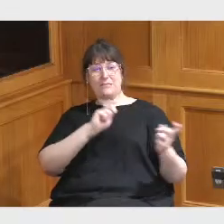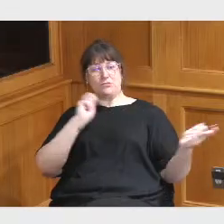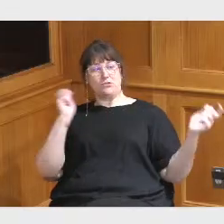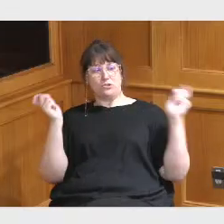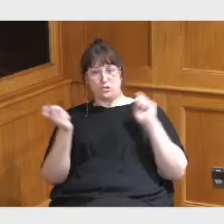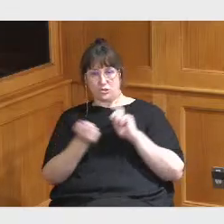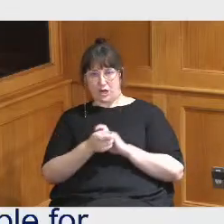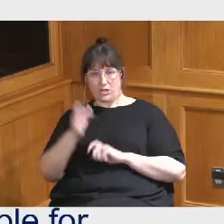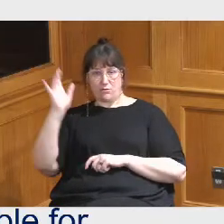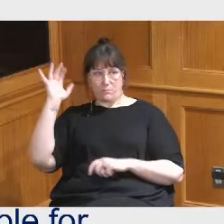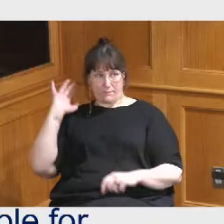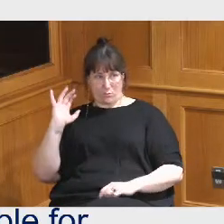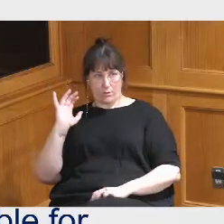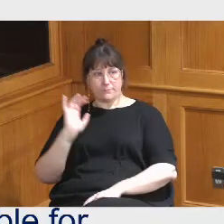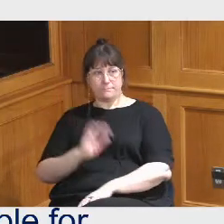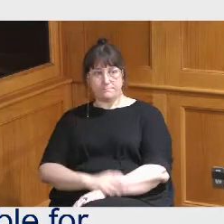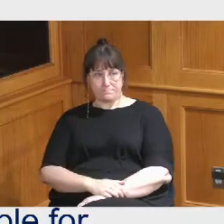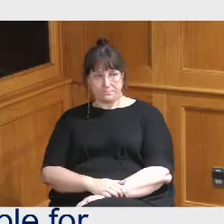the prior deal.